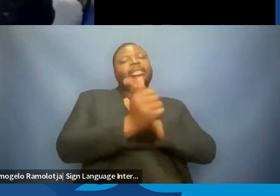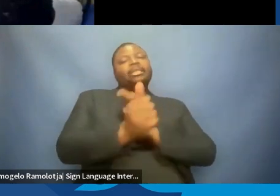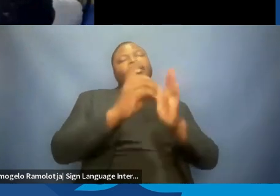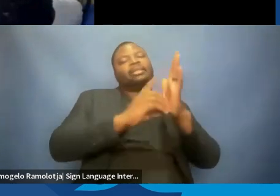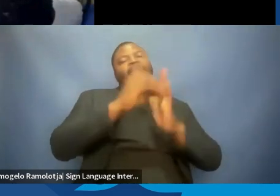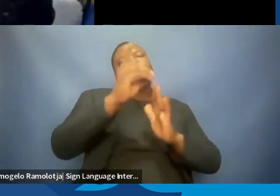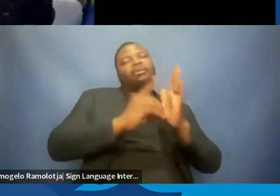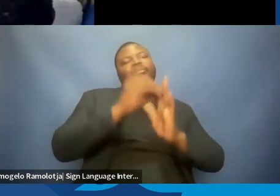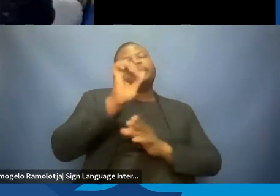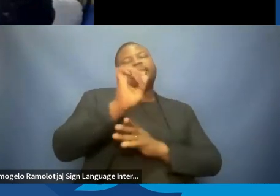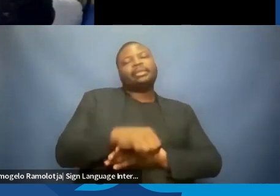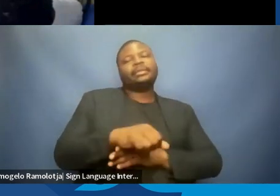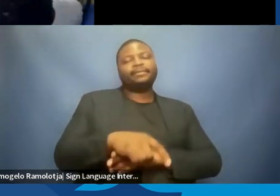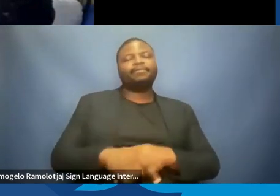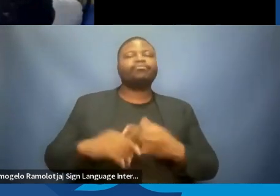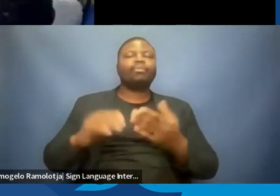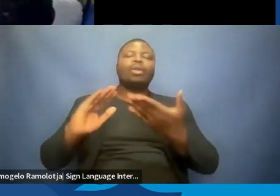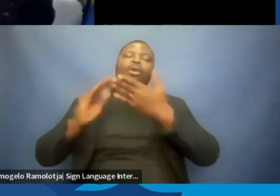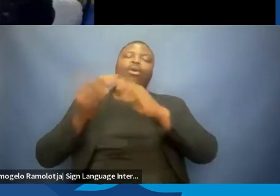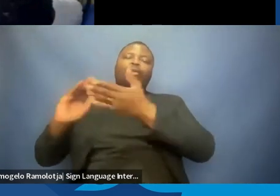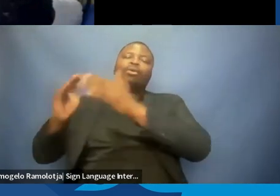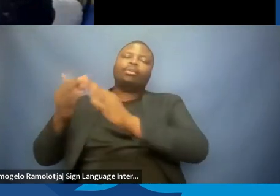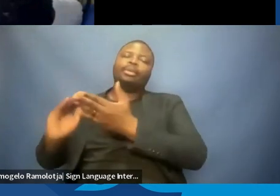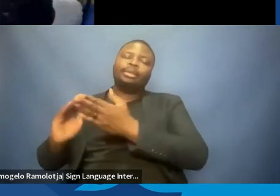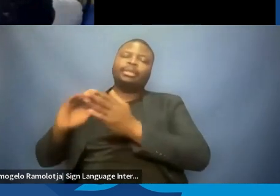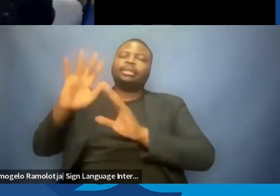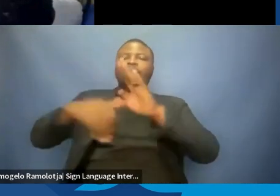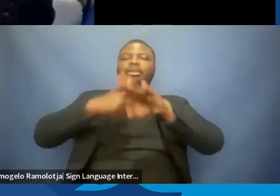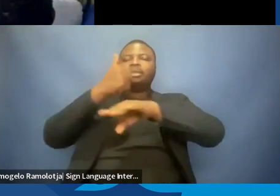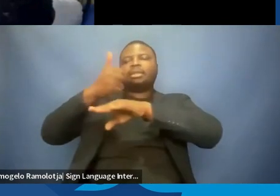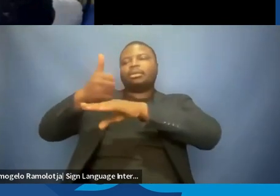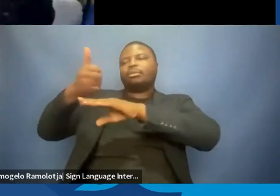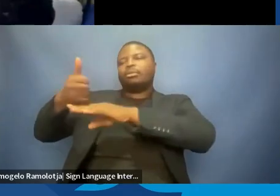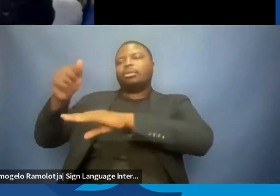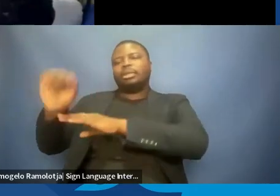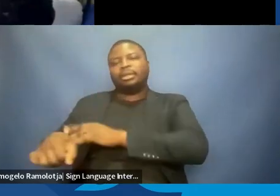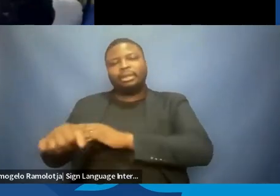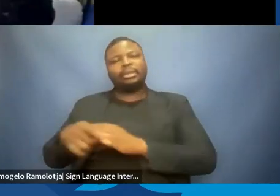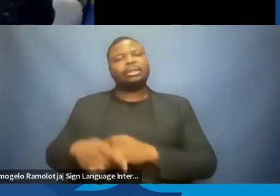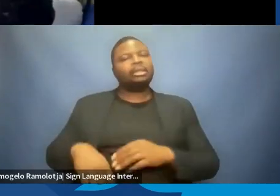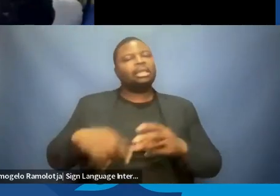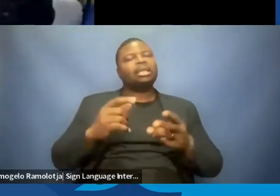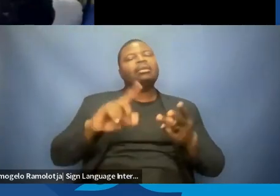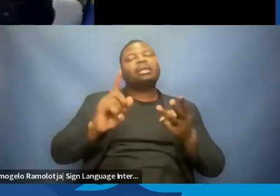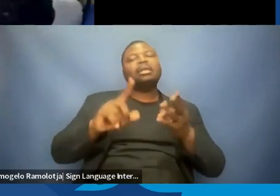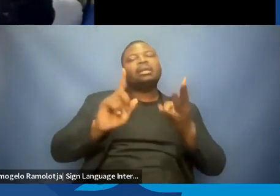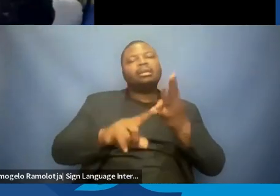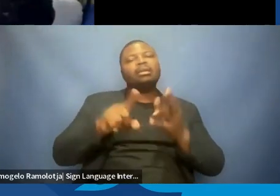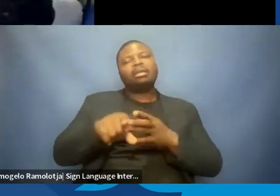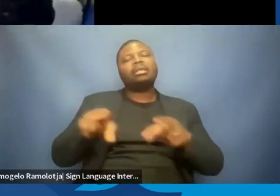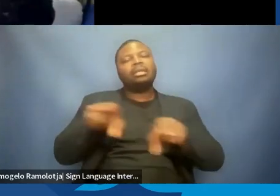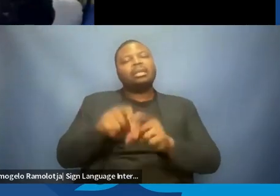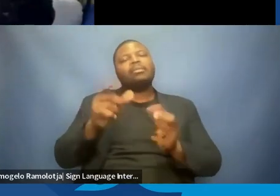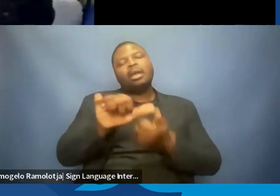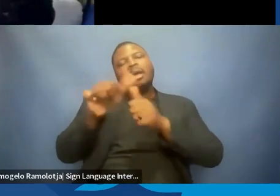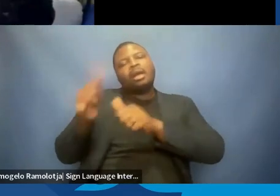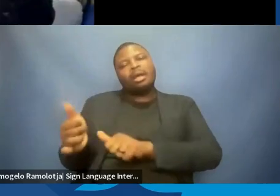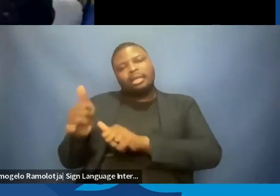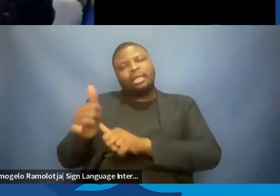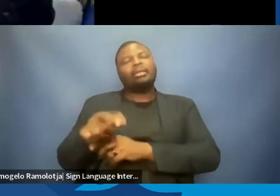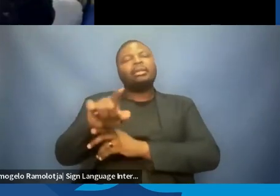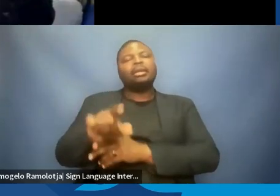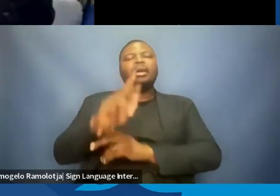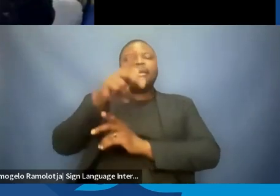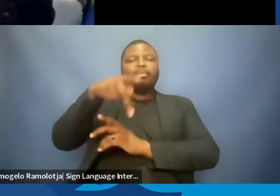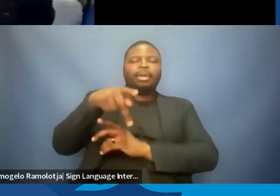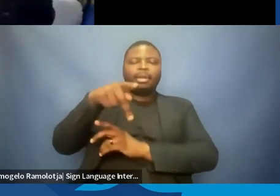the client progresses through the program, they are also referred for skills development. The skills is done in collaboration with